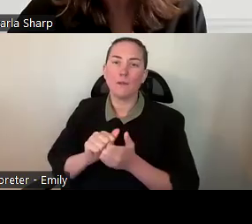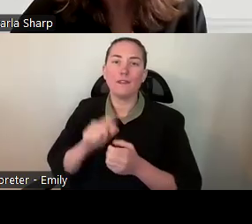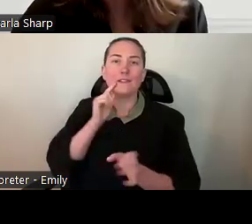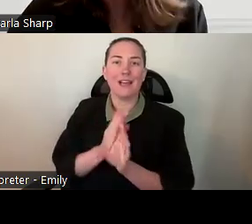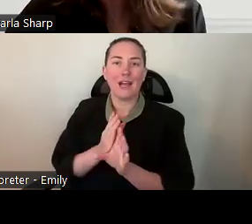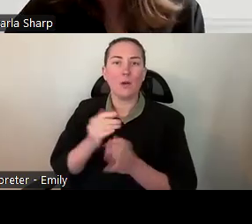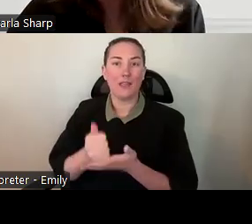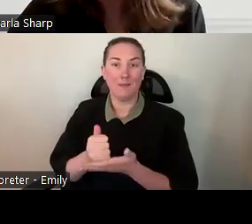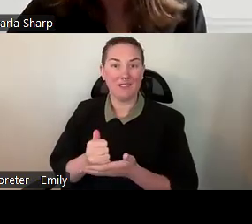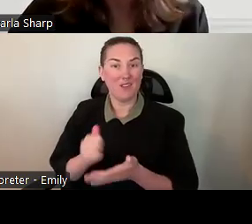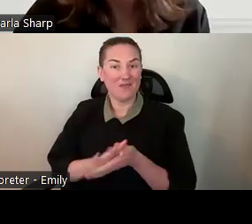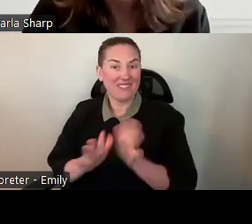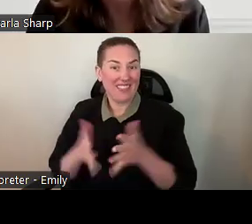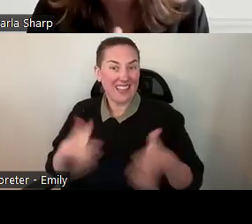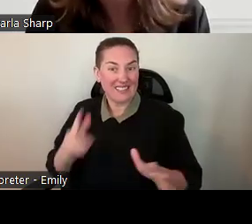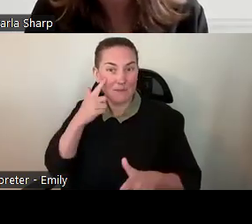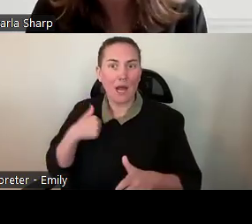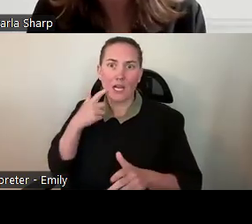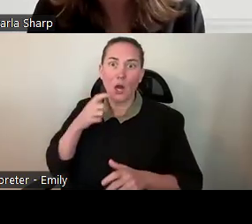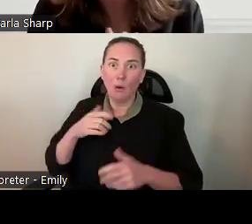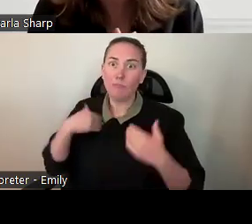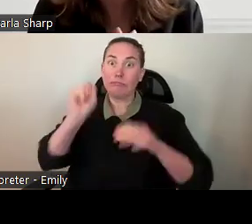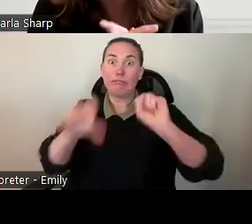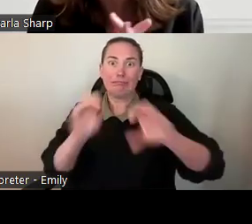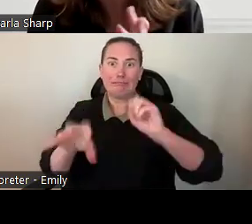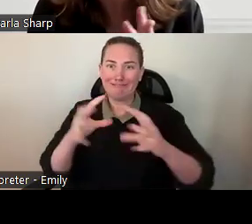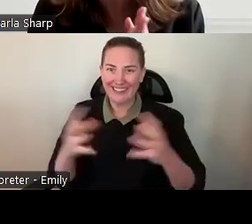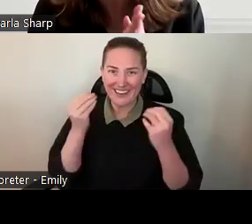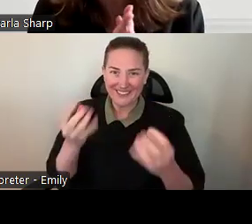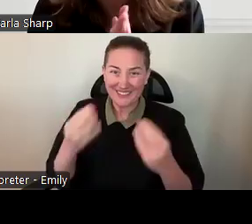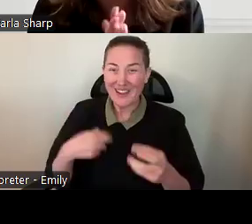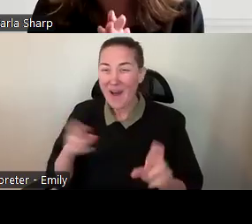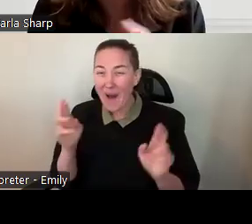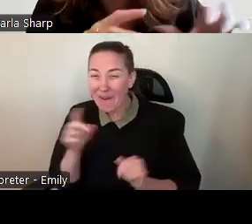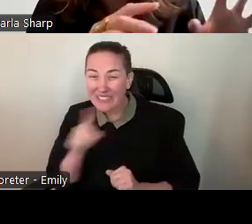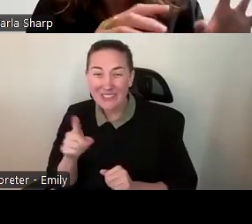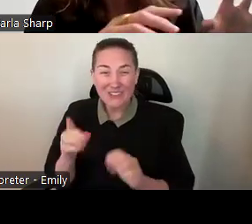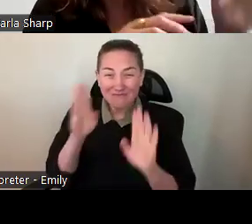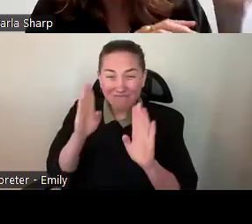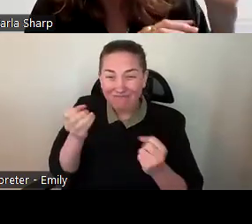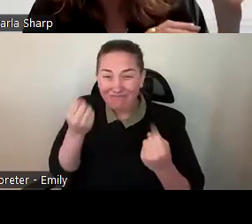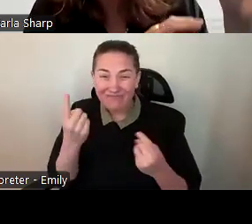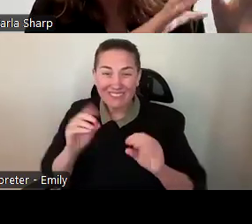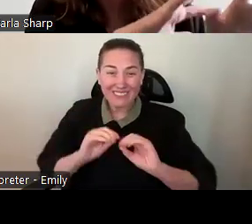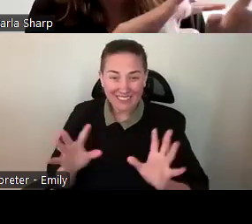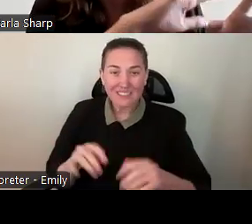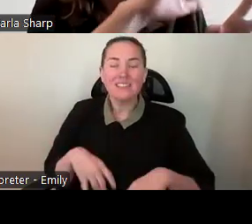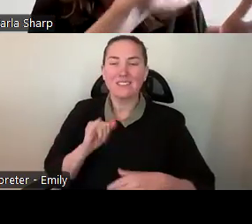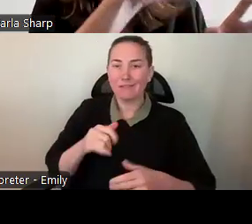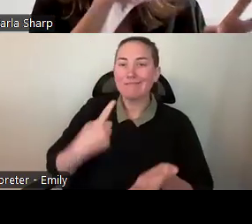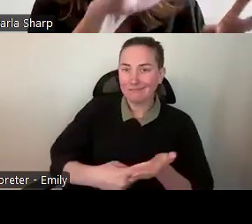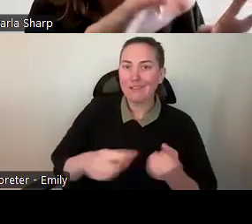is it from me. I know it was a marathon, and I hope everybody was able to keep up with moving from